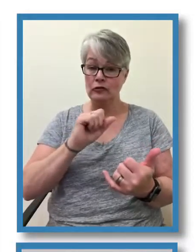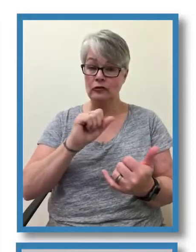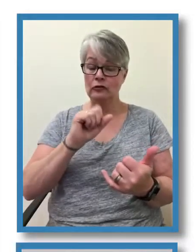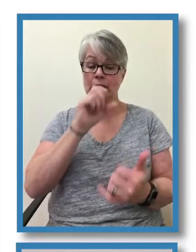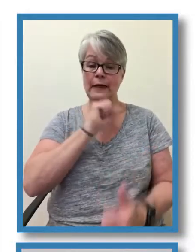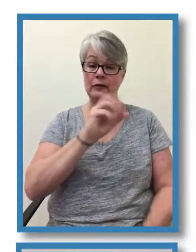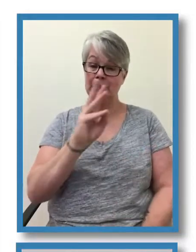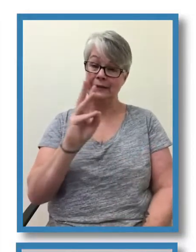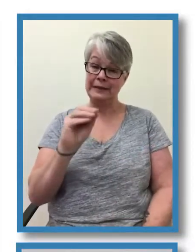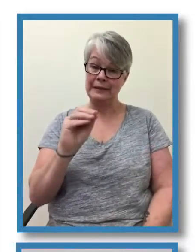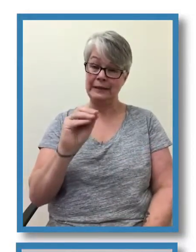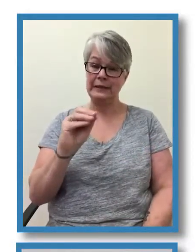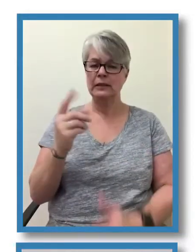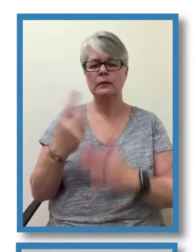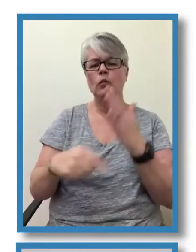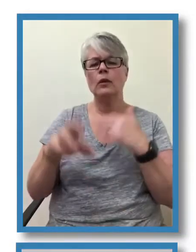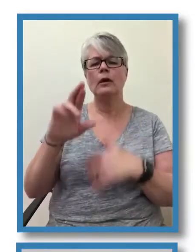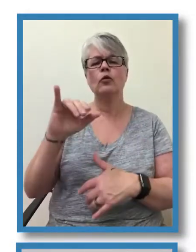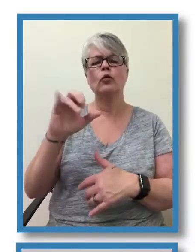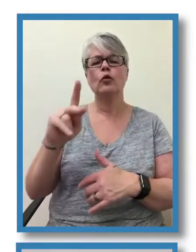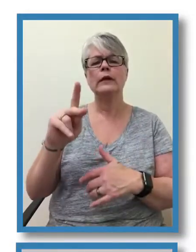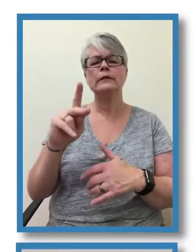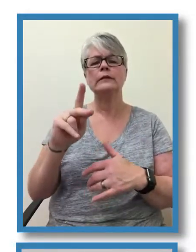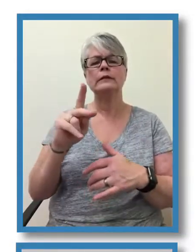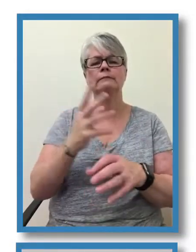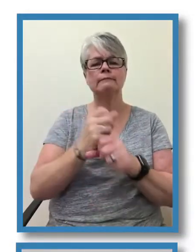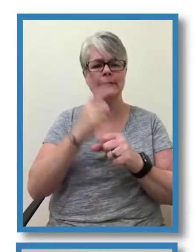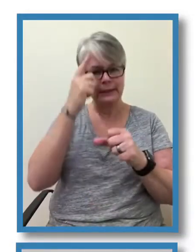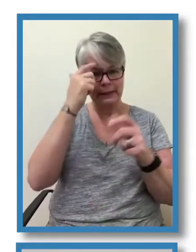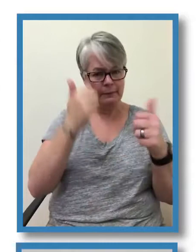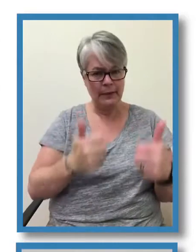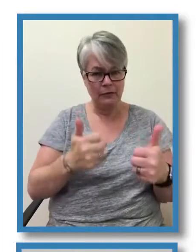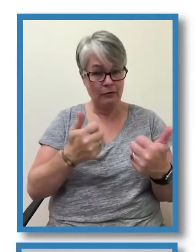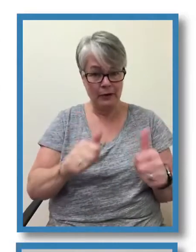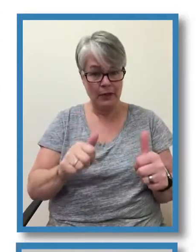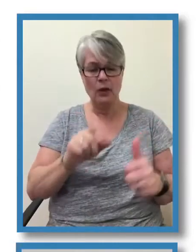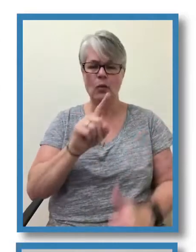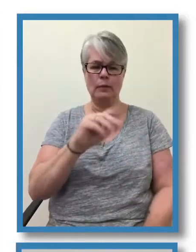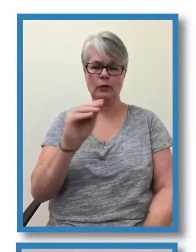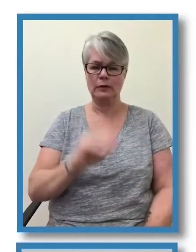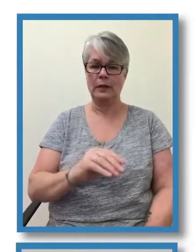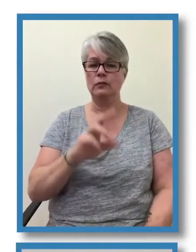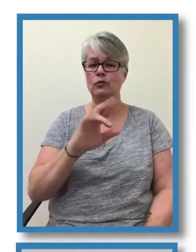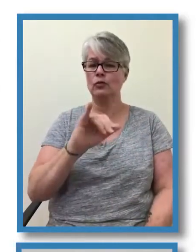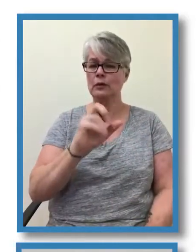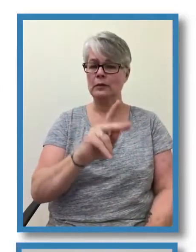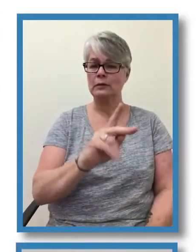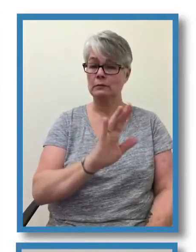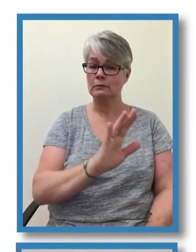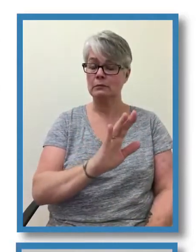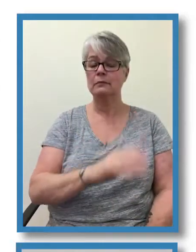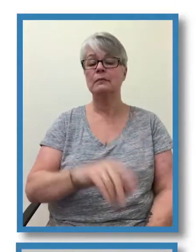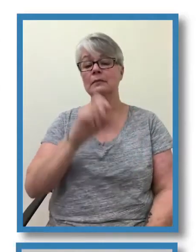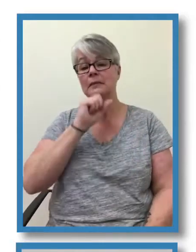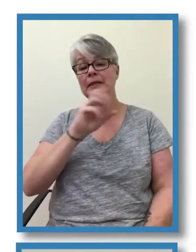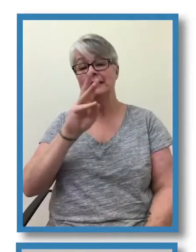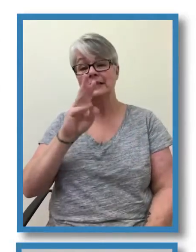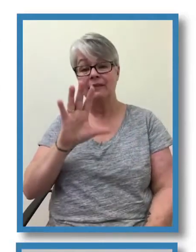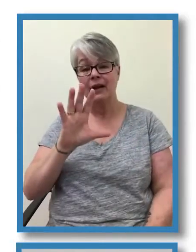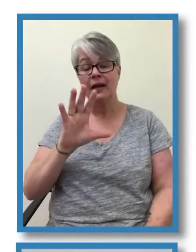65, 2%, 74%. So you can see as you go up every 5 years, there's a doubling of the